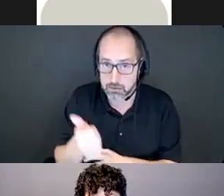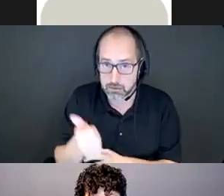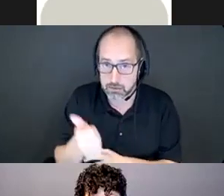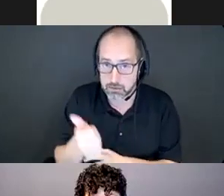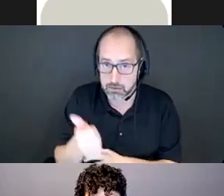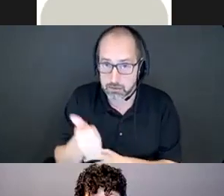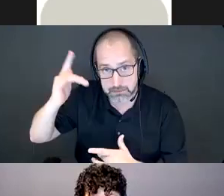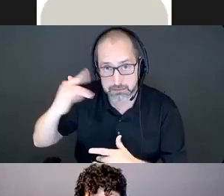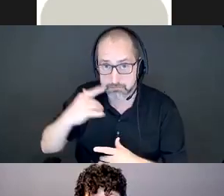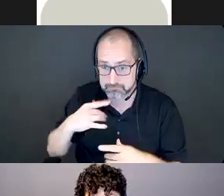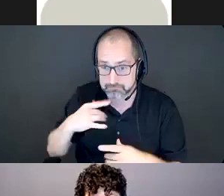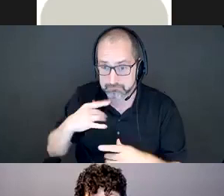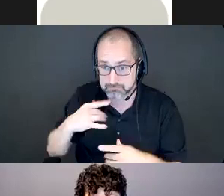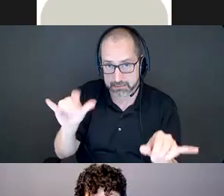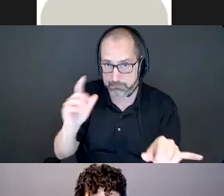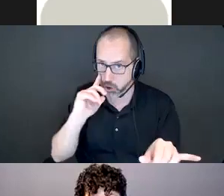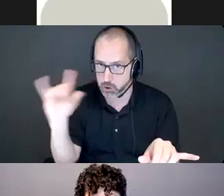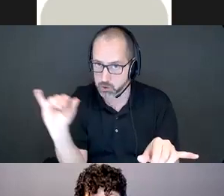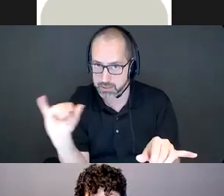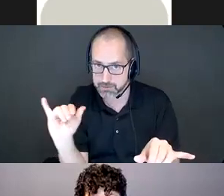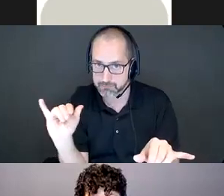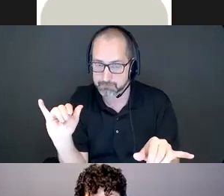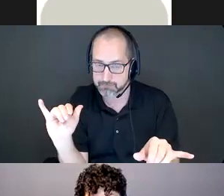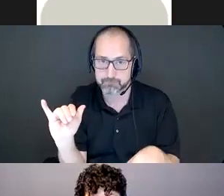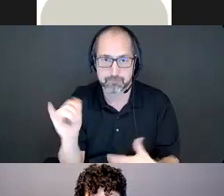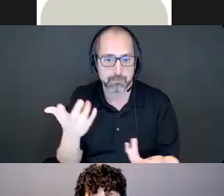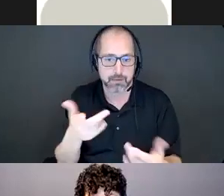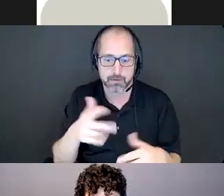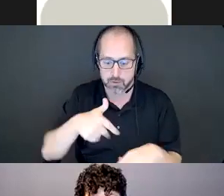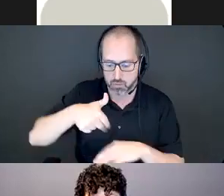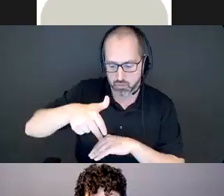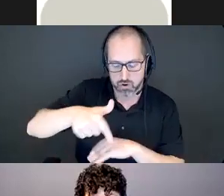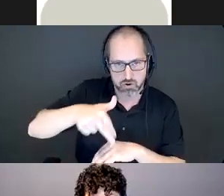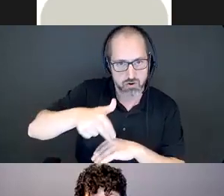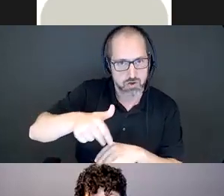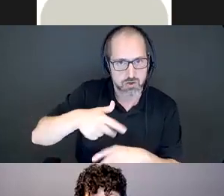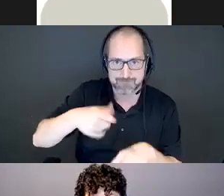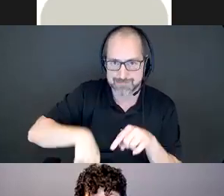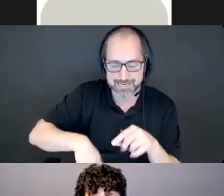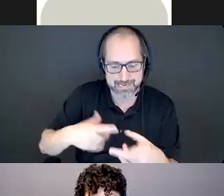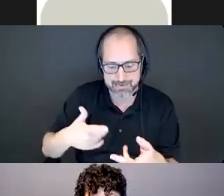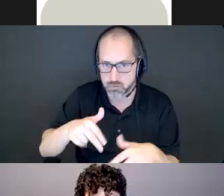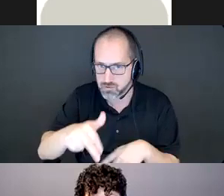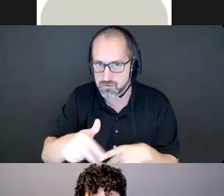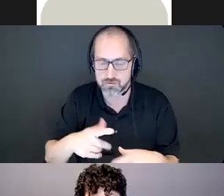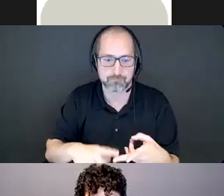adults have. So they may have difficulty walking, slurred speech, memory lapses, and impulsive behaviors.